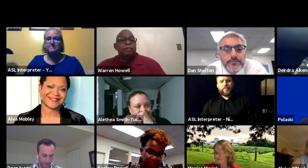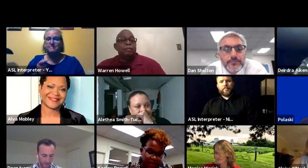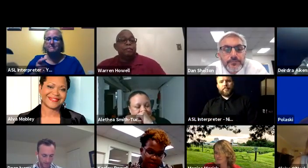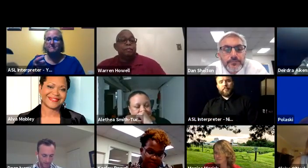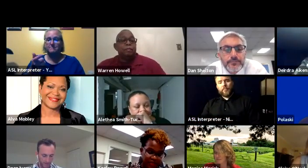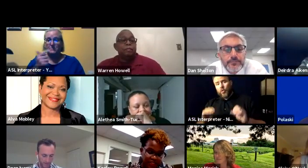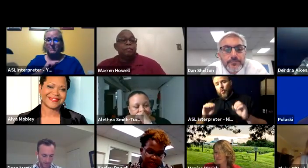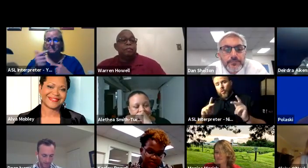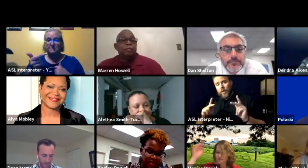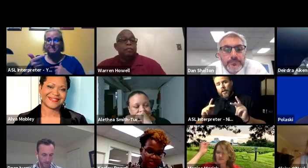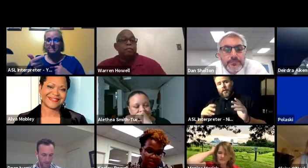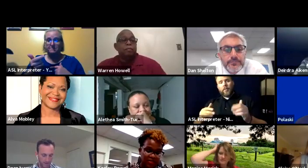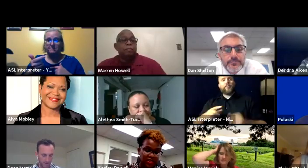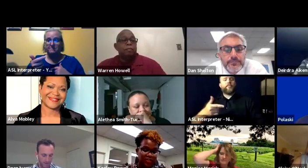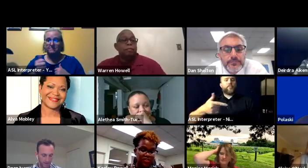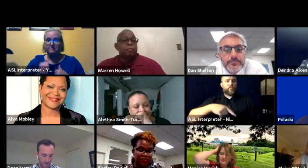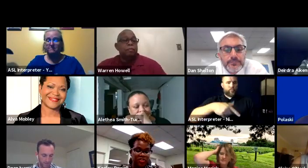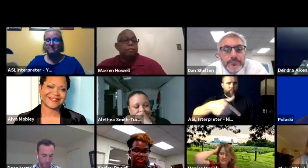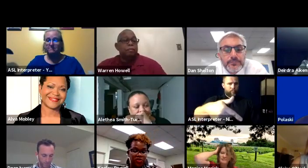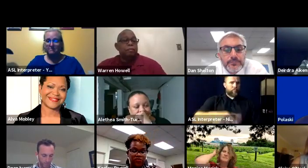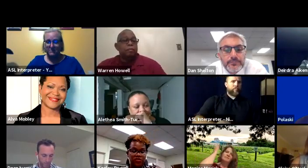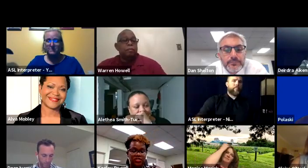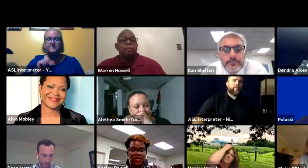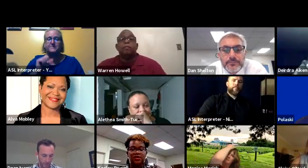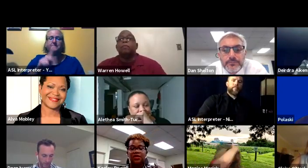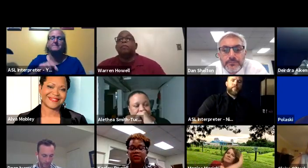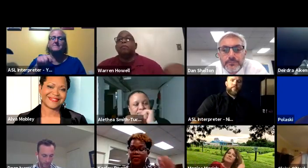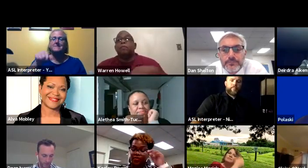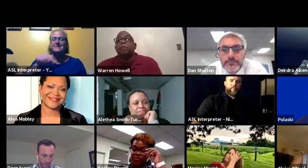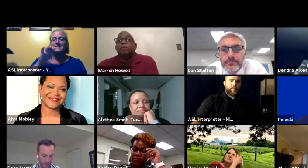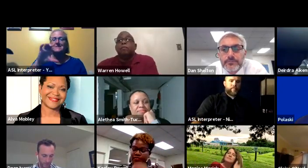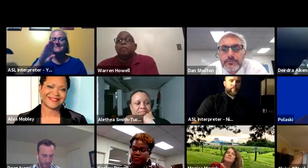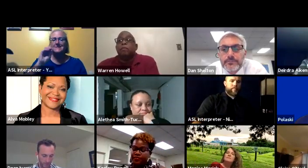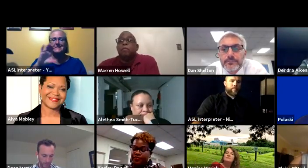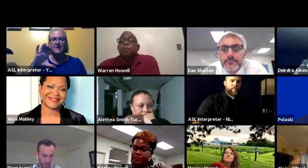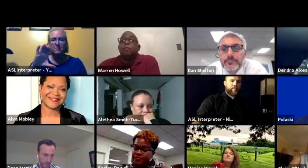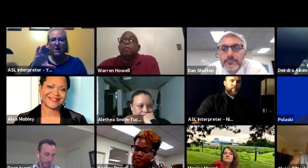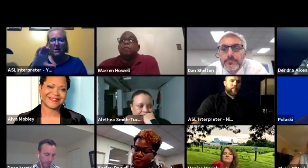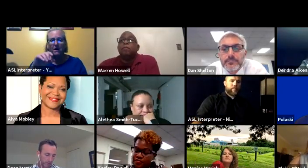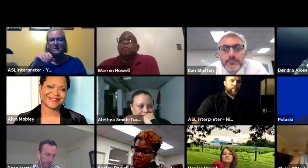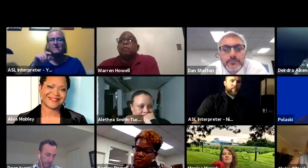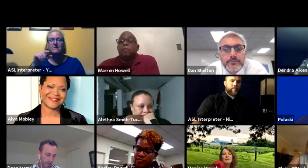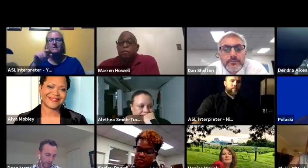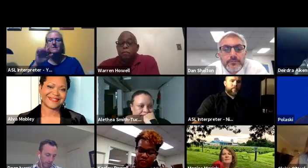Next up, this item is Citizens Budget Oversight Committee members.